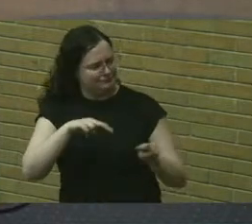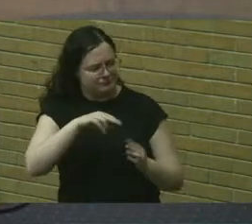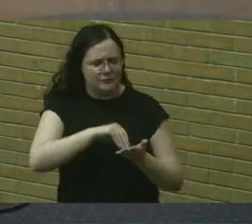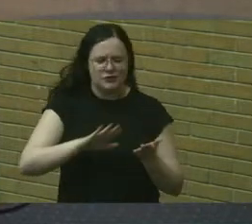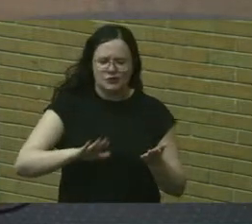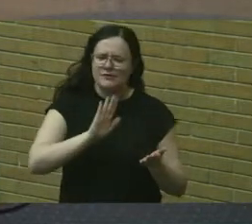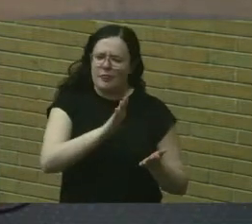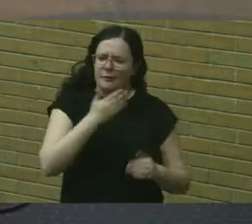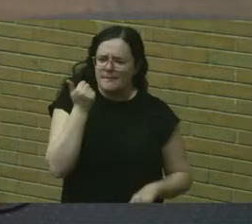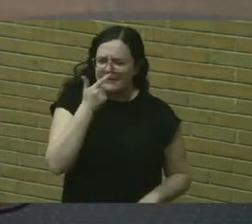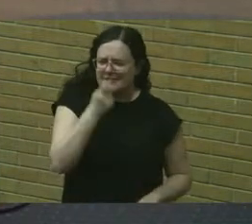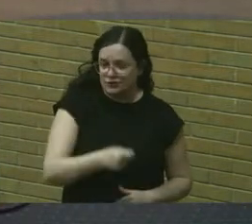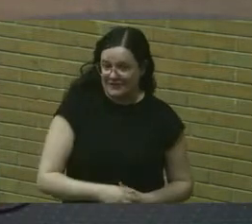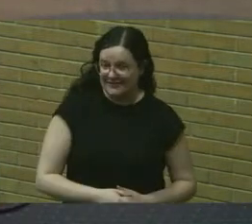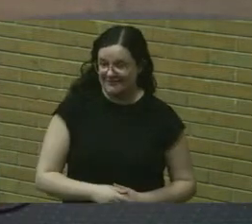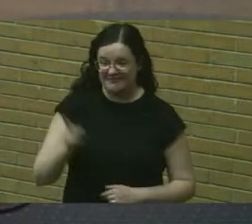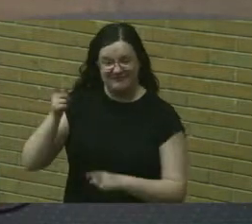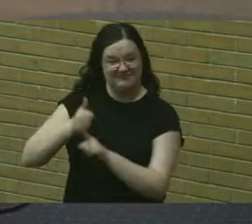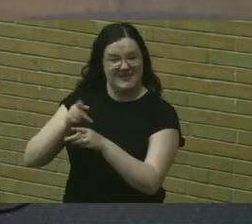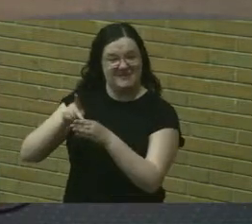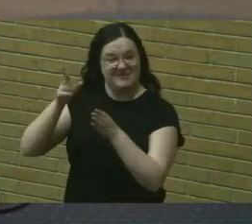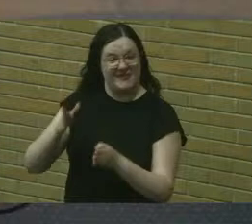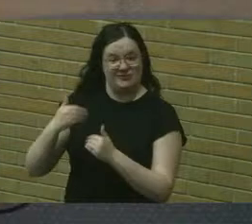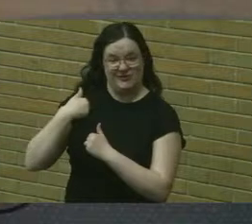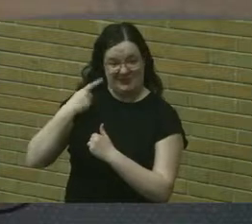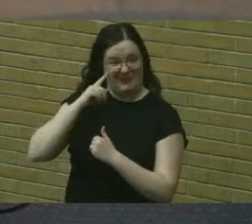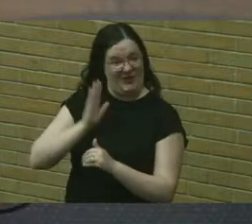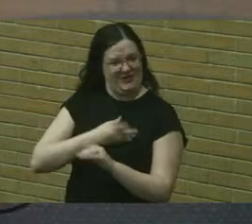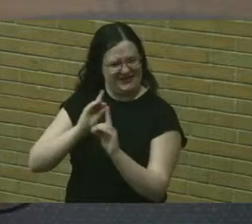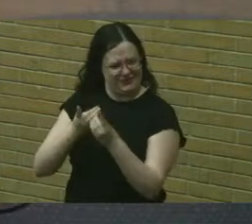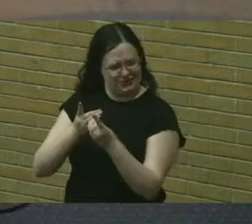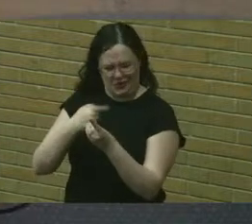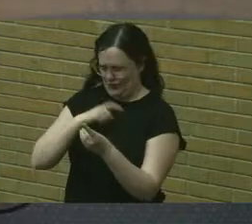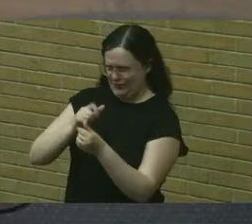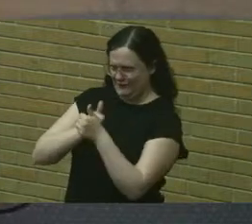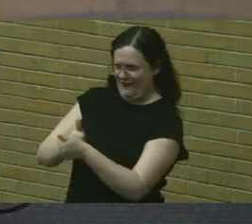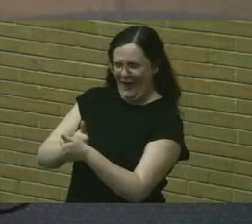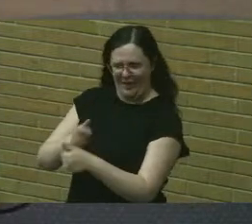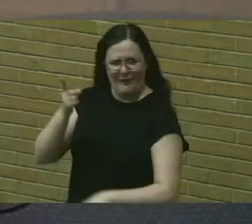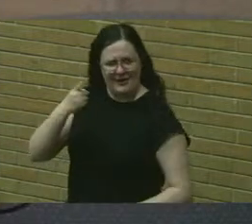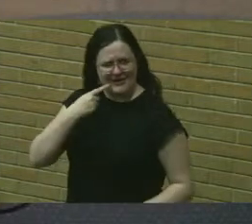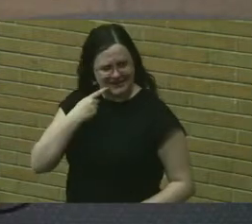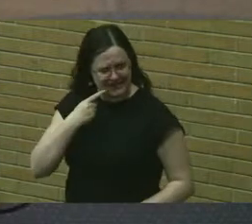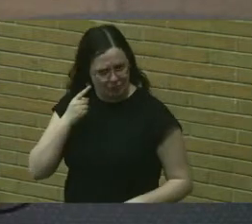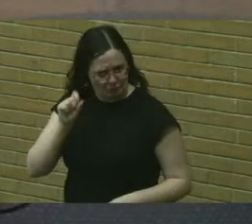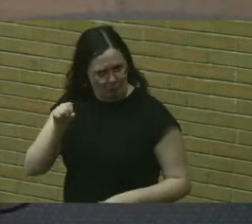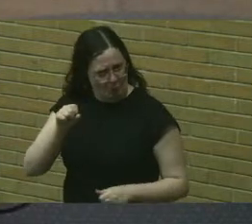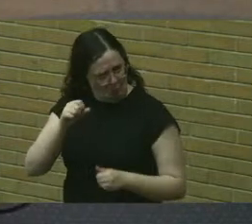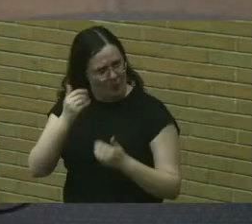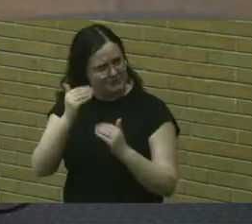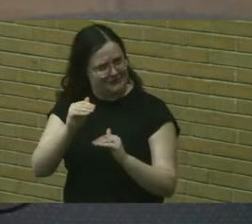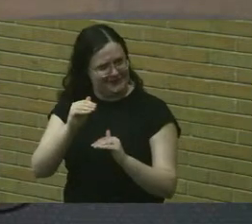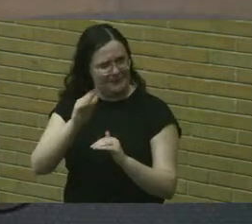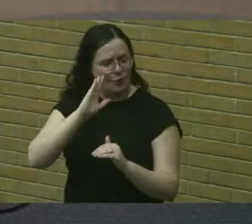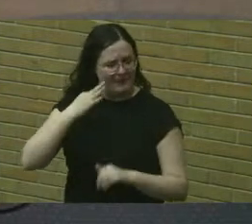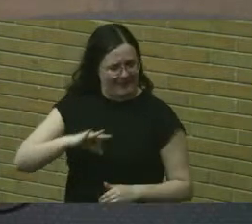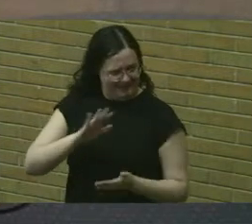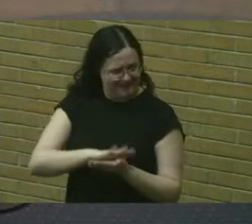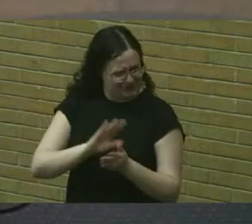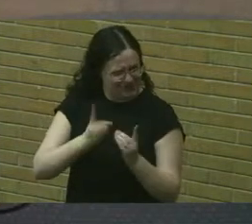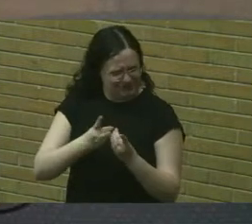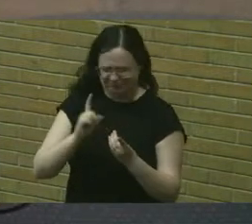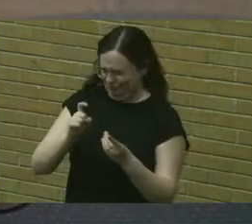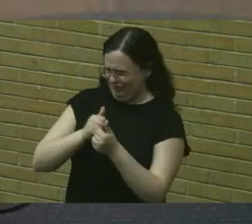as the professional in charge of our district if he feels that this is for the benefit of our district? I think it's